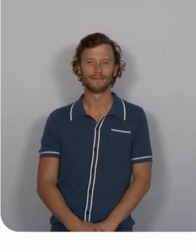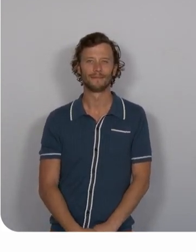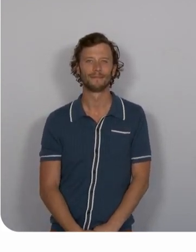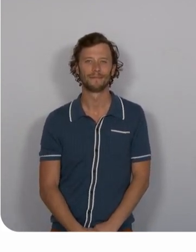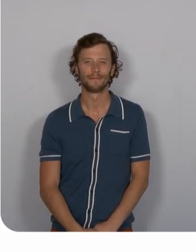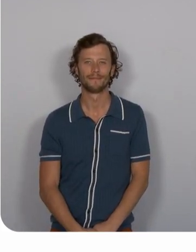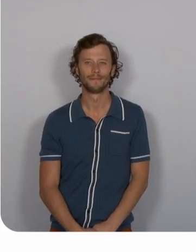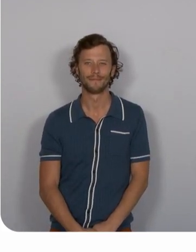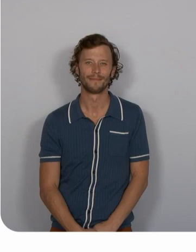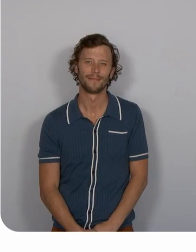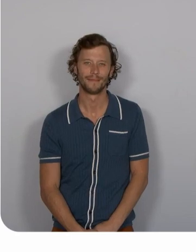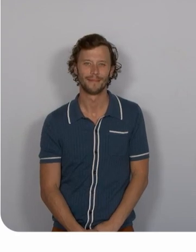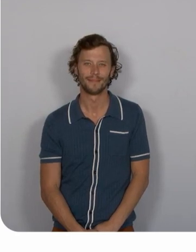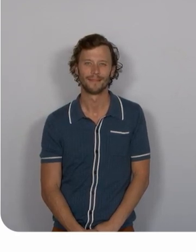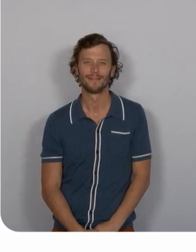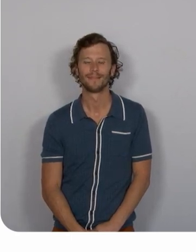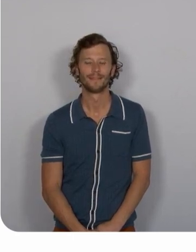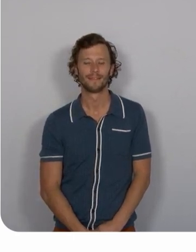I got you. Okay,